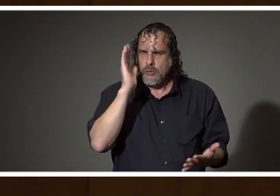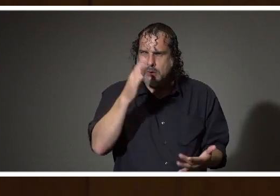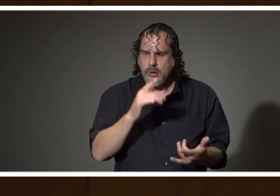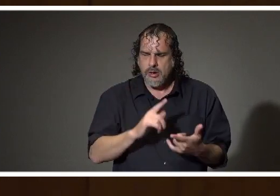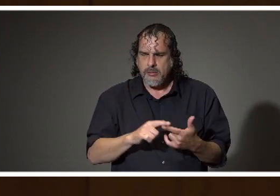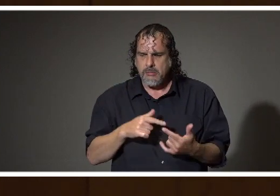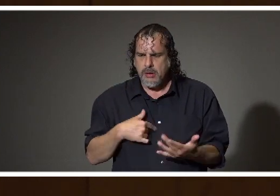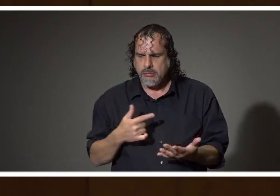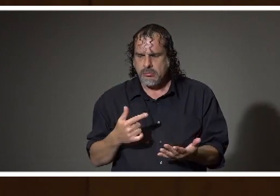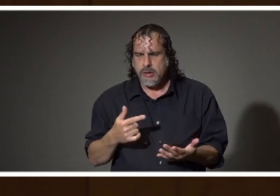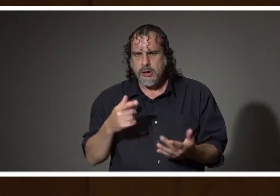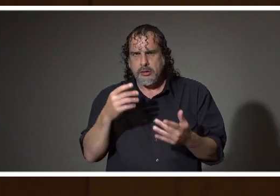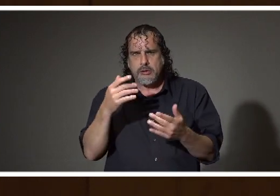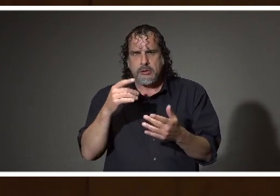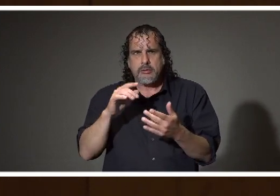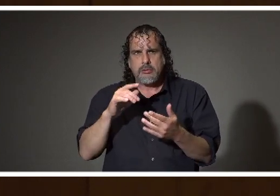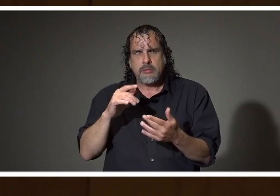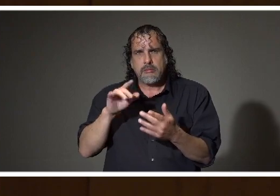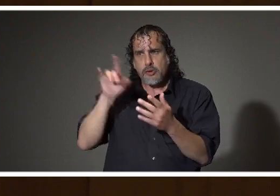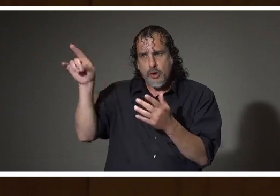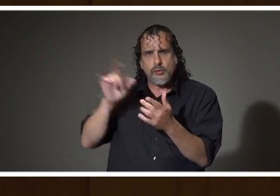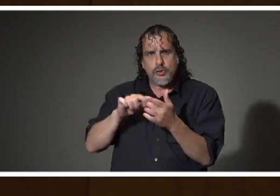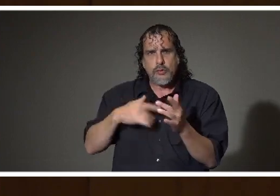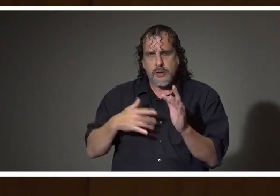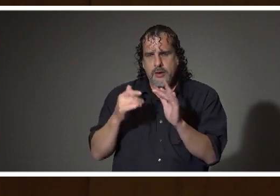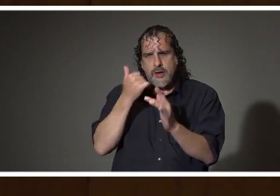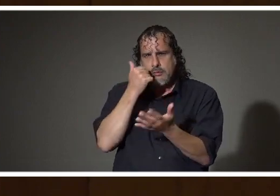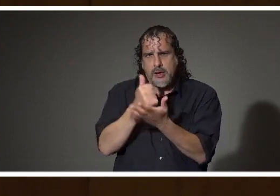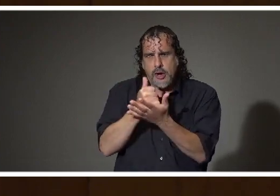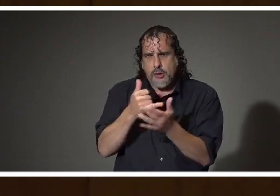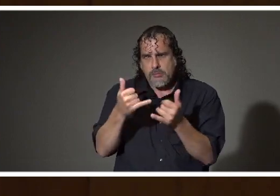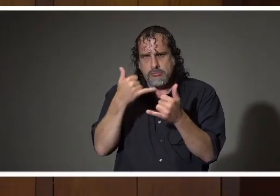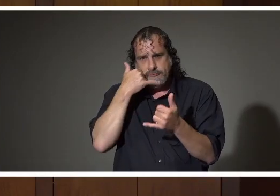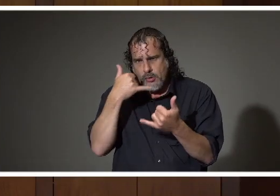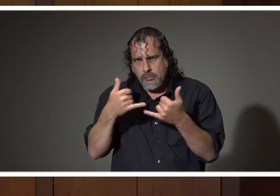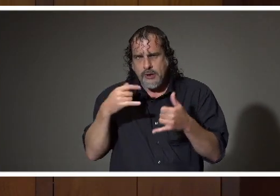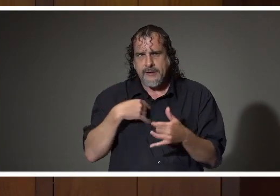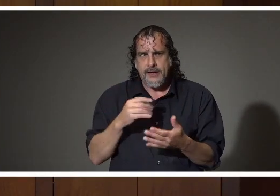us offline, and we can answer that question a little bit more specifically.